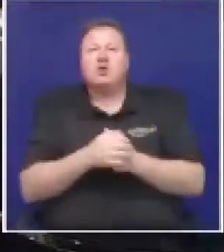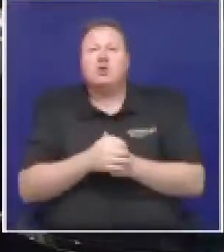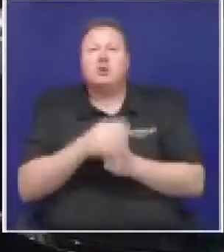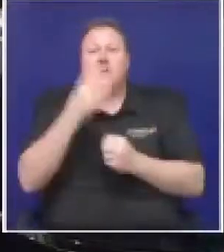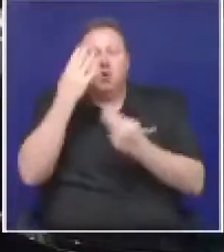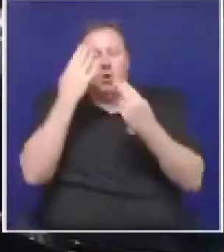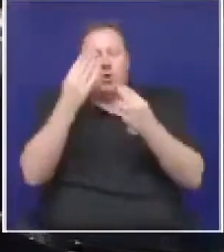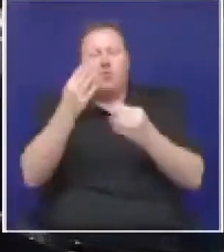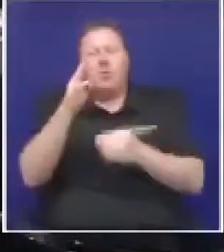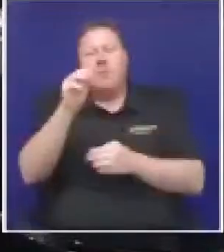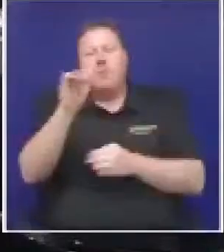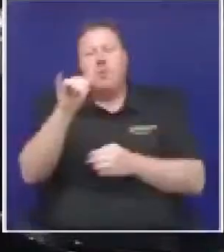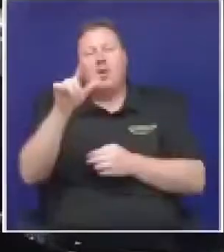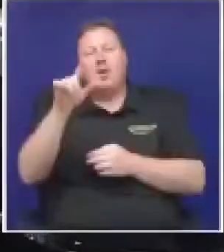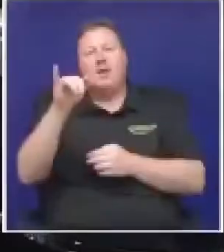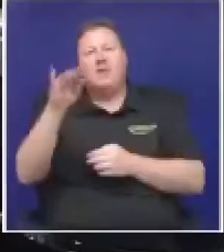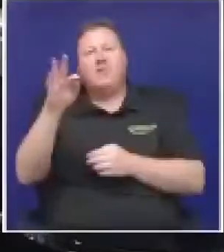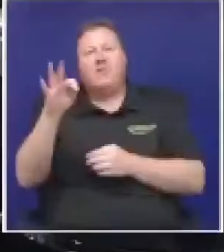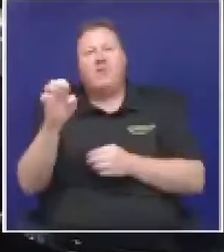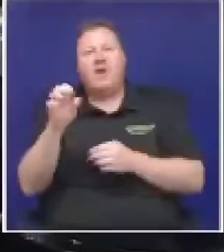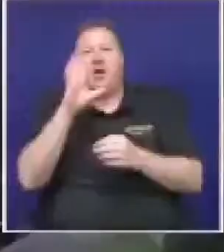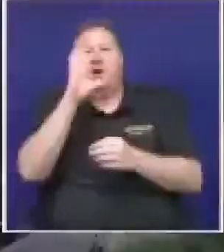Molefe.